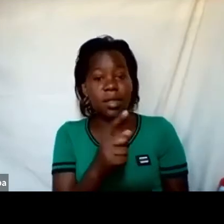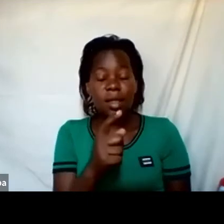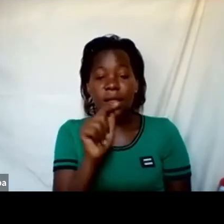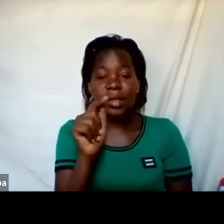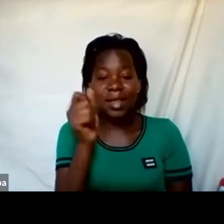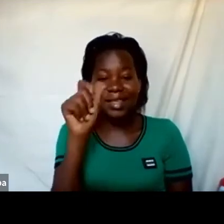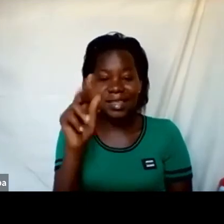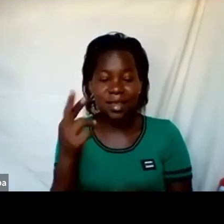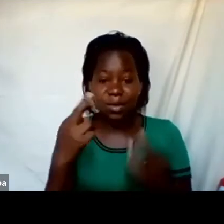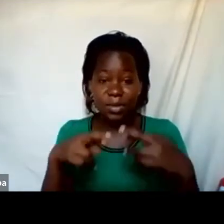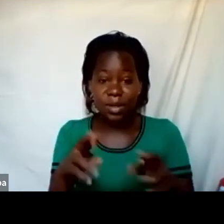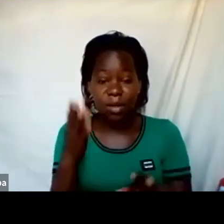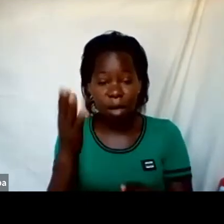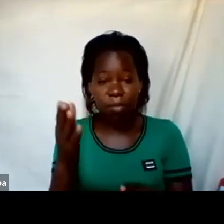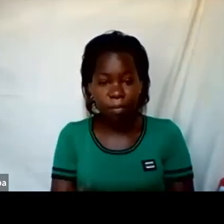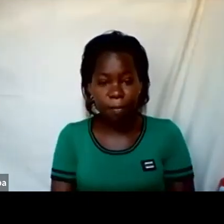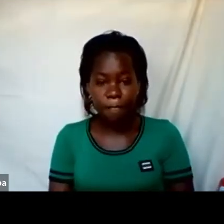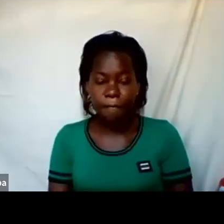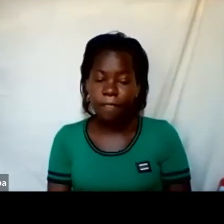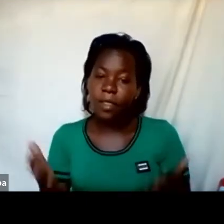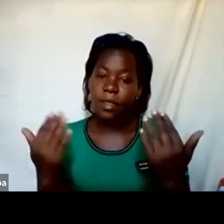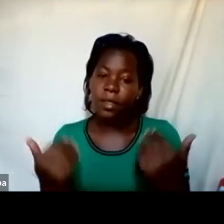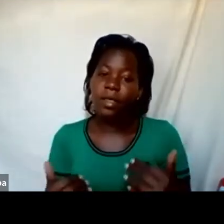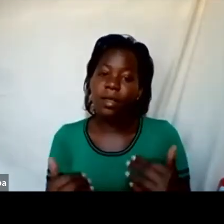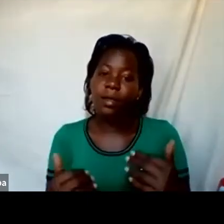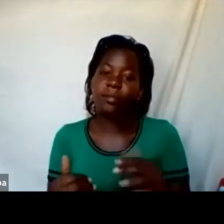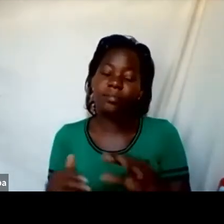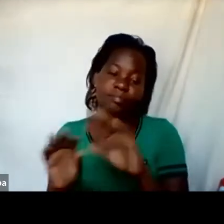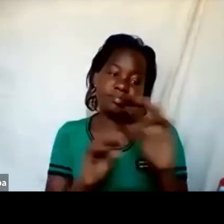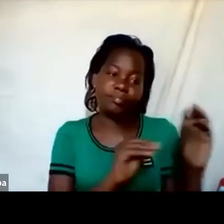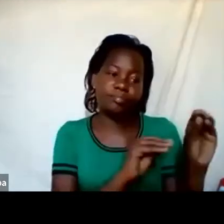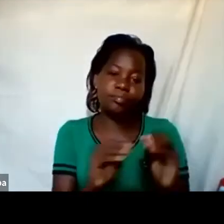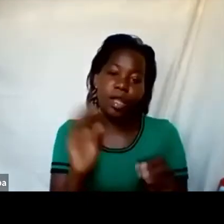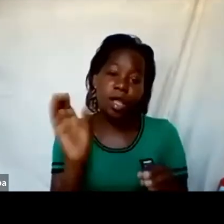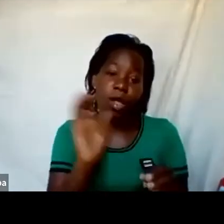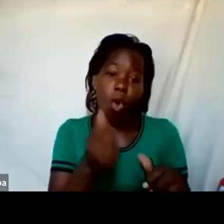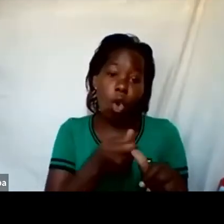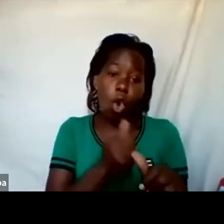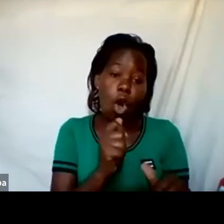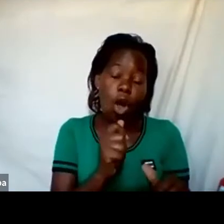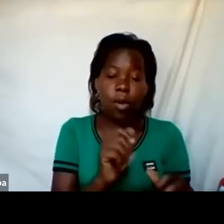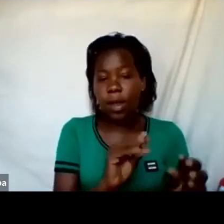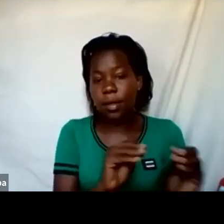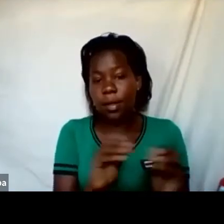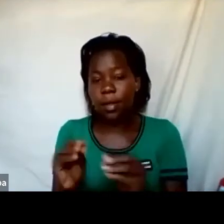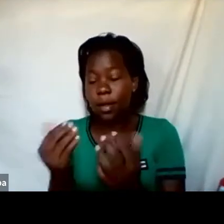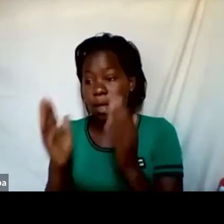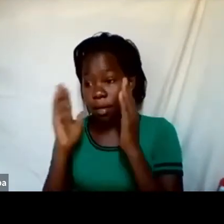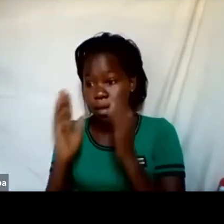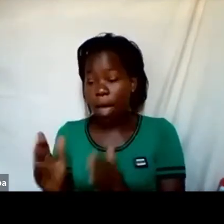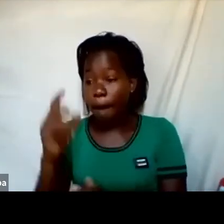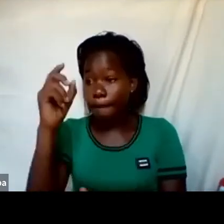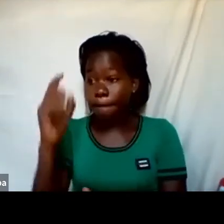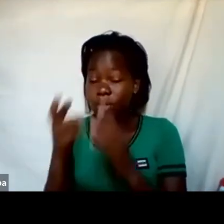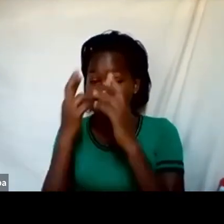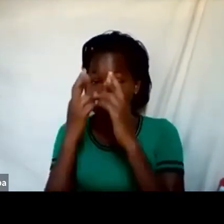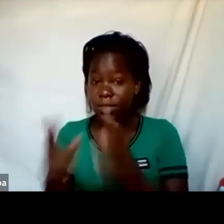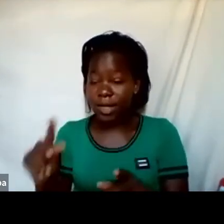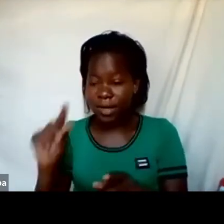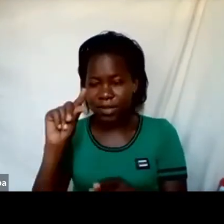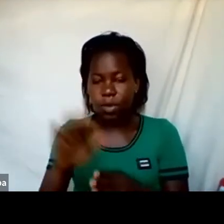So I'll scale it down from Coca-Cola to something. I'm speaking to someone who is starting up something small. Be